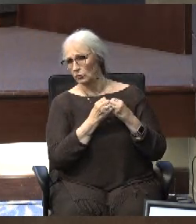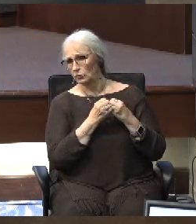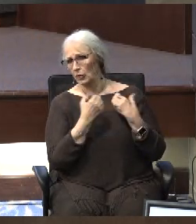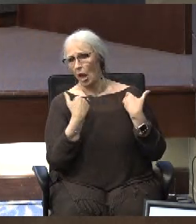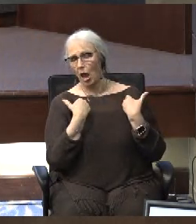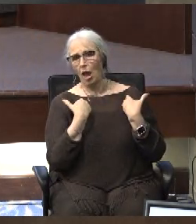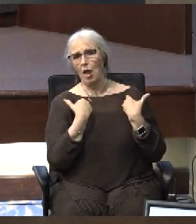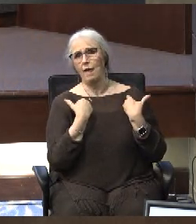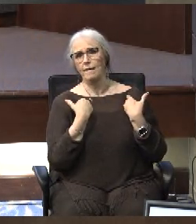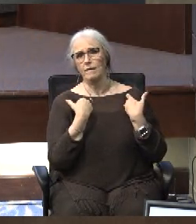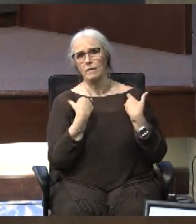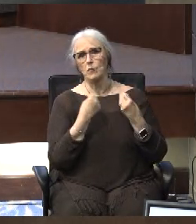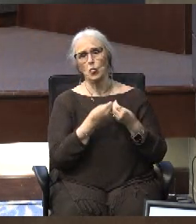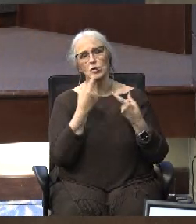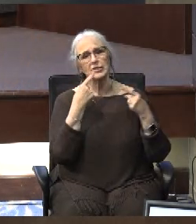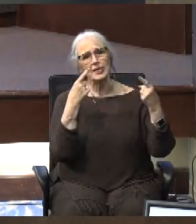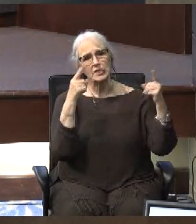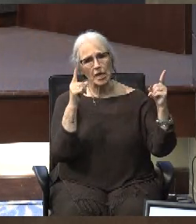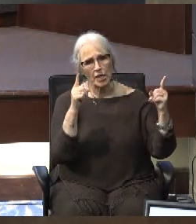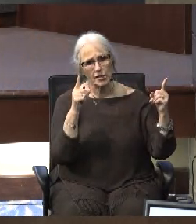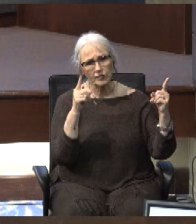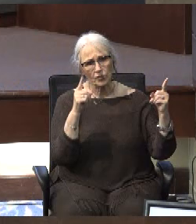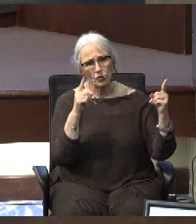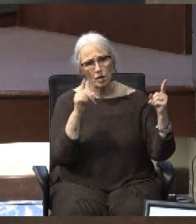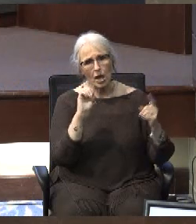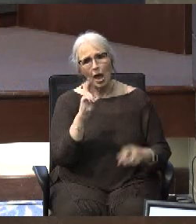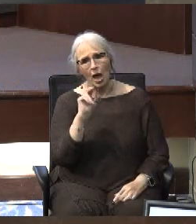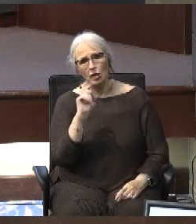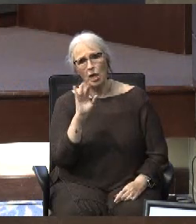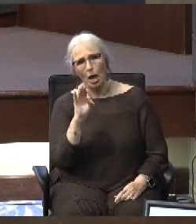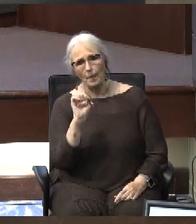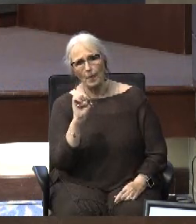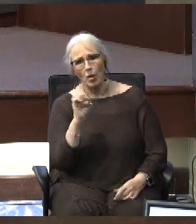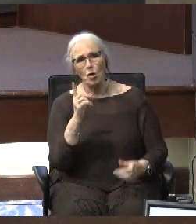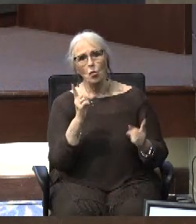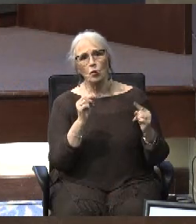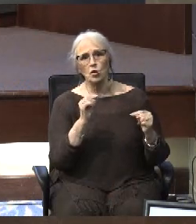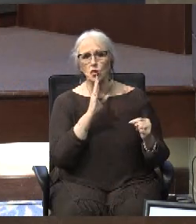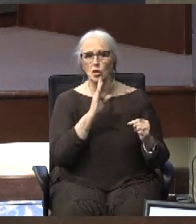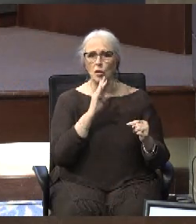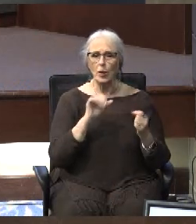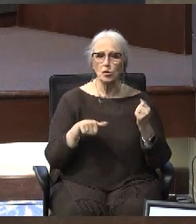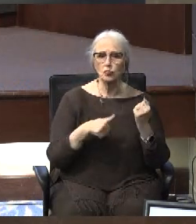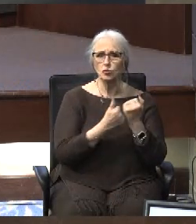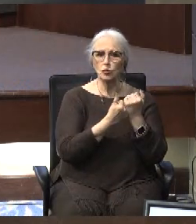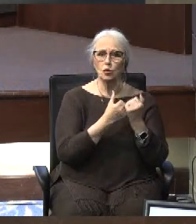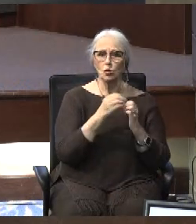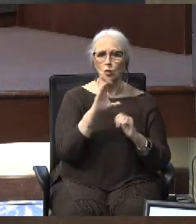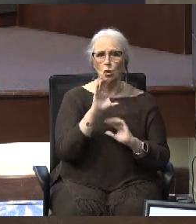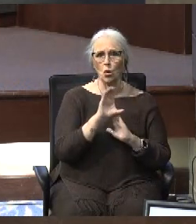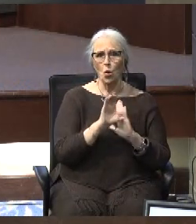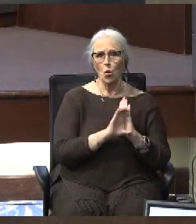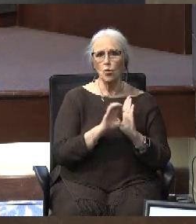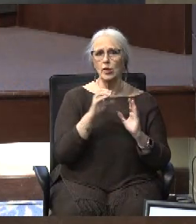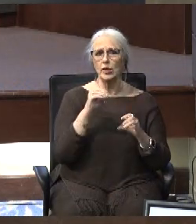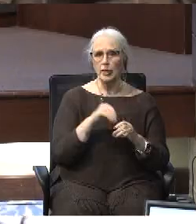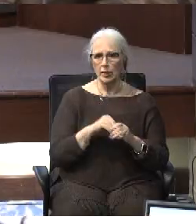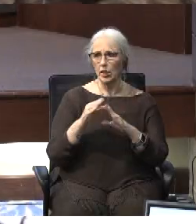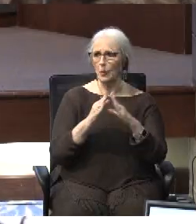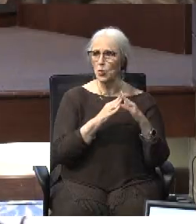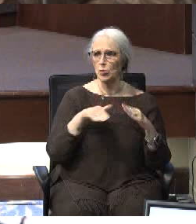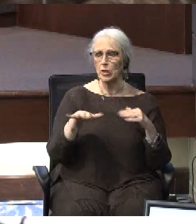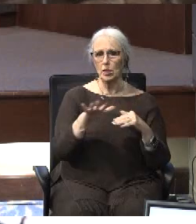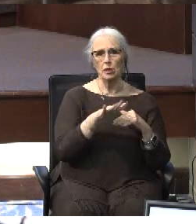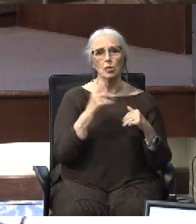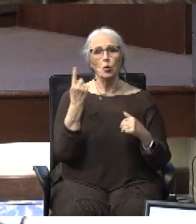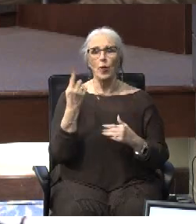have greater success with outcomes when it comes to enforcing code within our community? Well, one